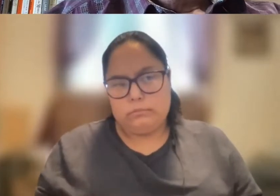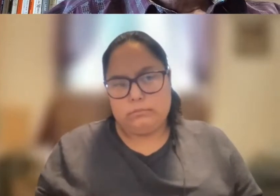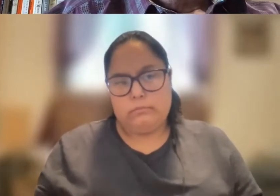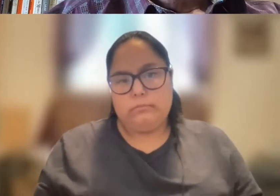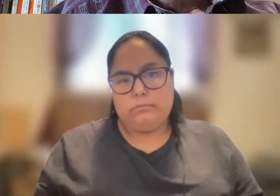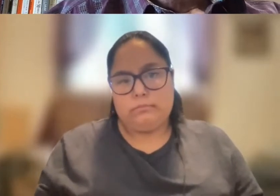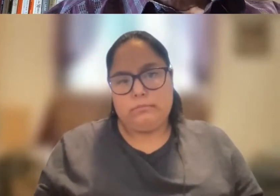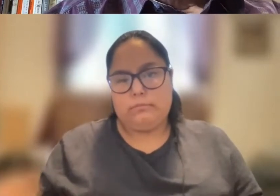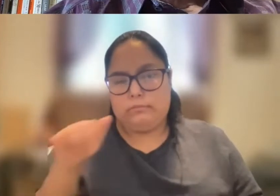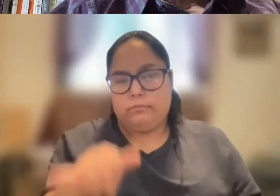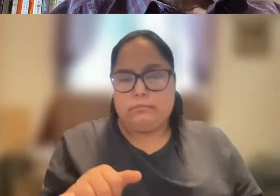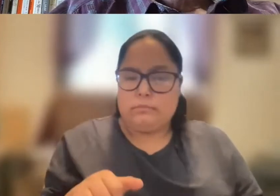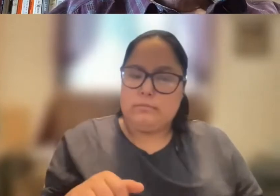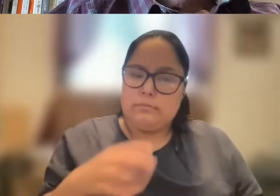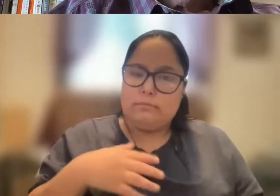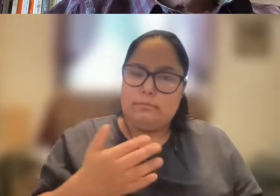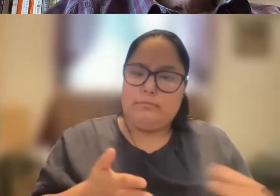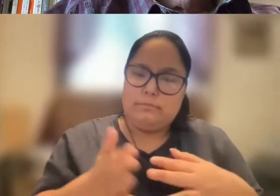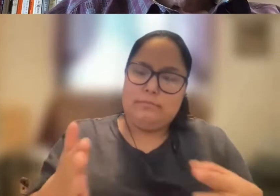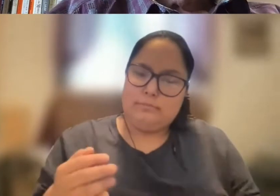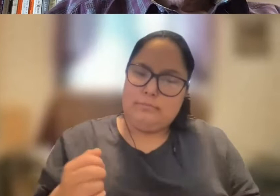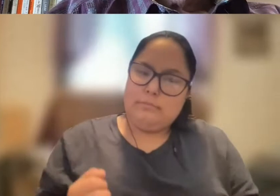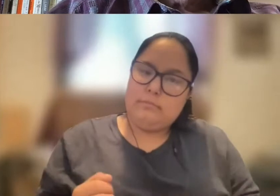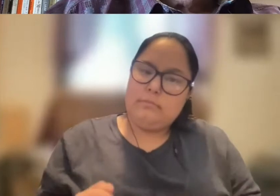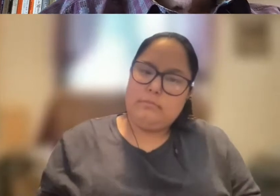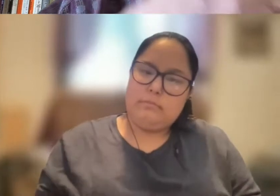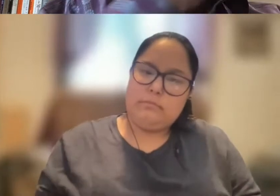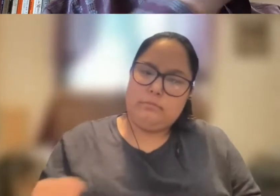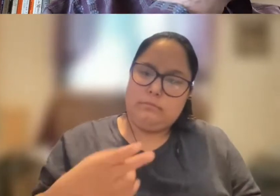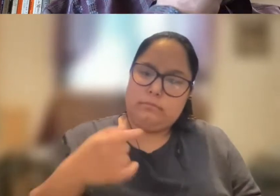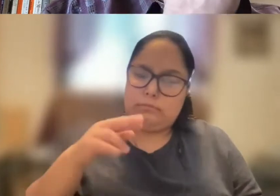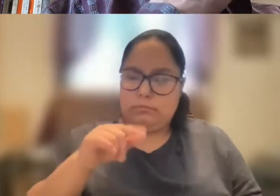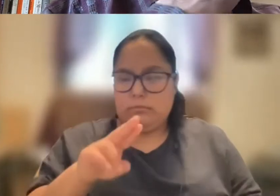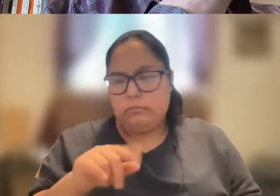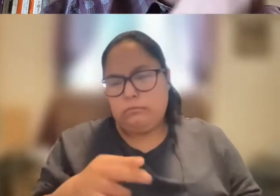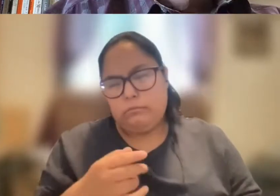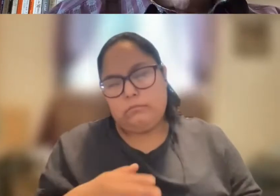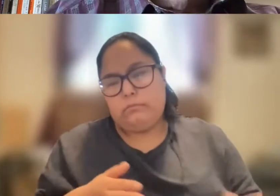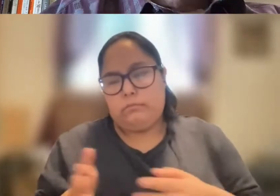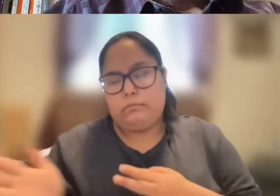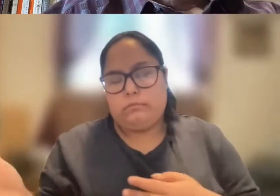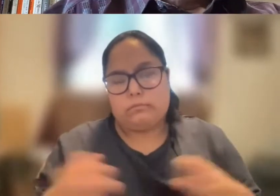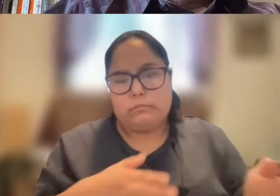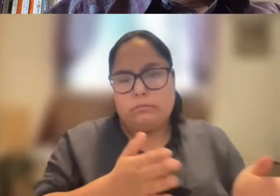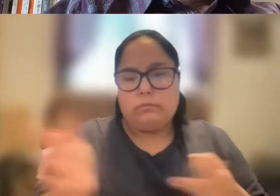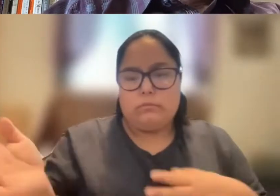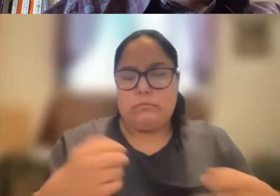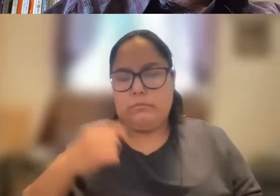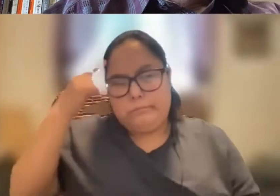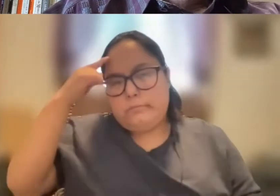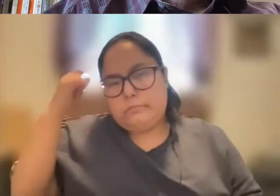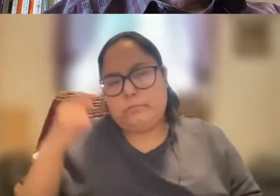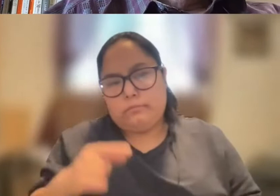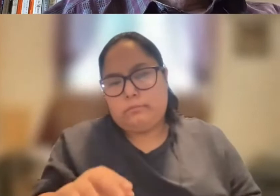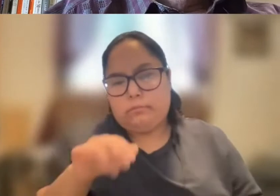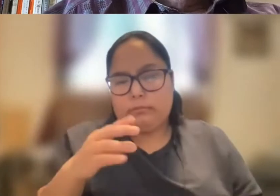And then I went on an obstetrics and gynecology rotation, and